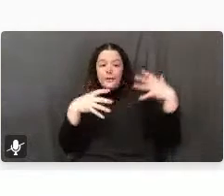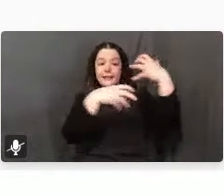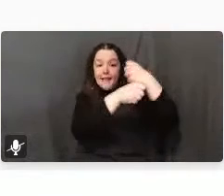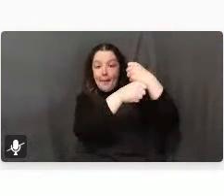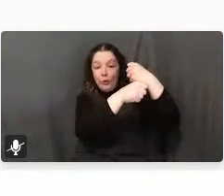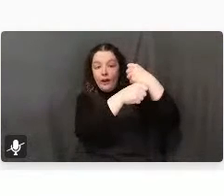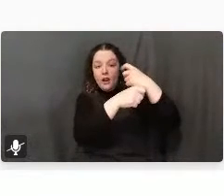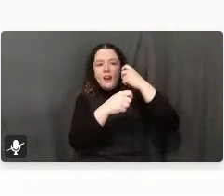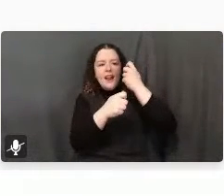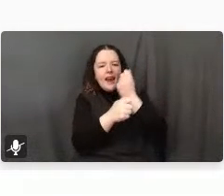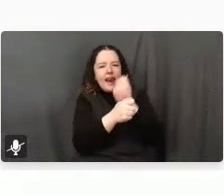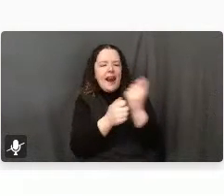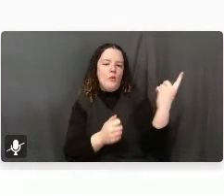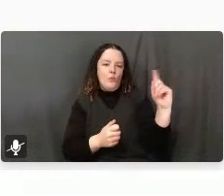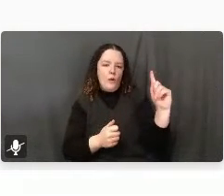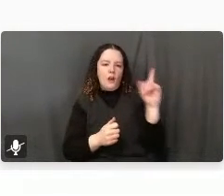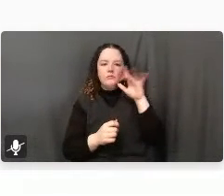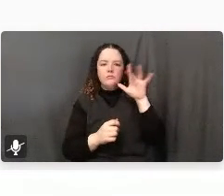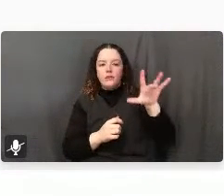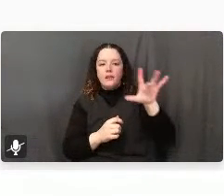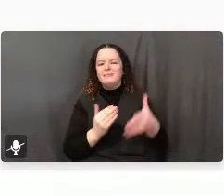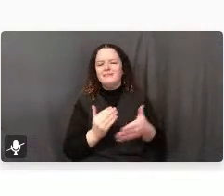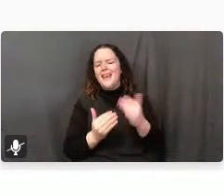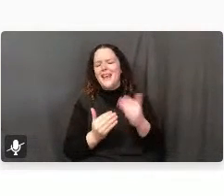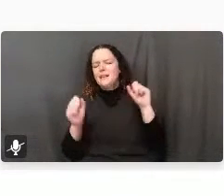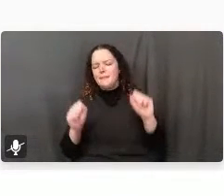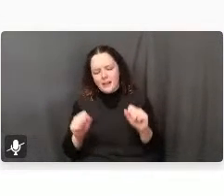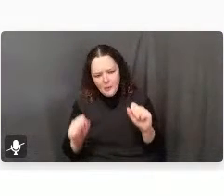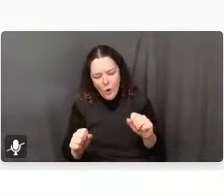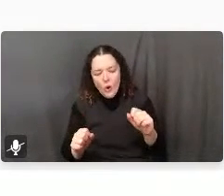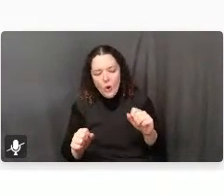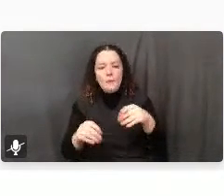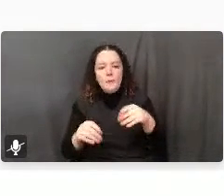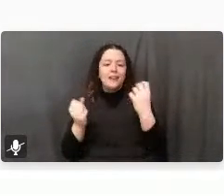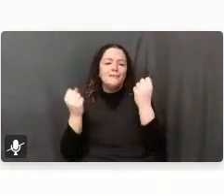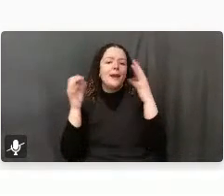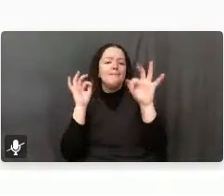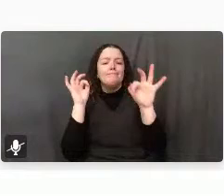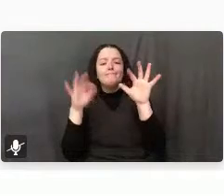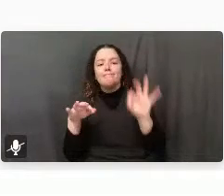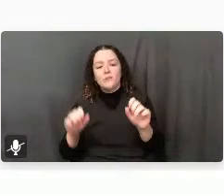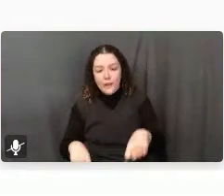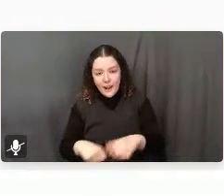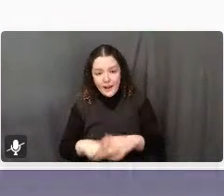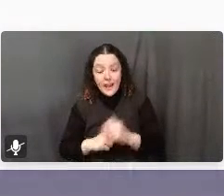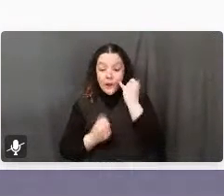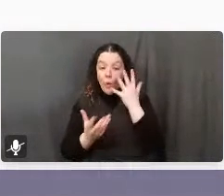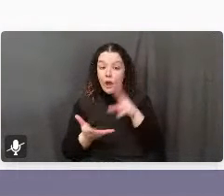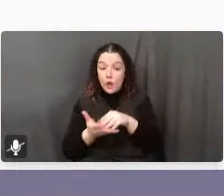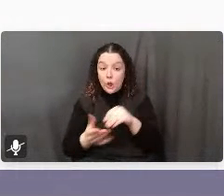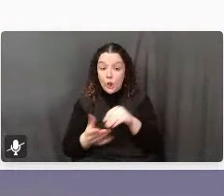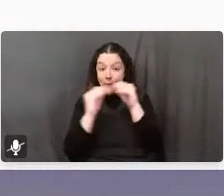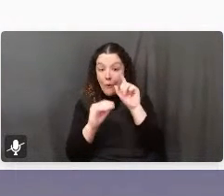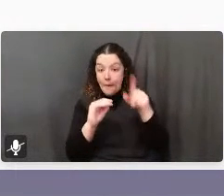click, we try to make this as easy as possible and provide you with as many tips as possible. So if you want to learn more about campaigns, even after